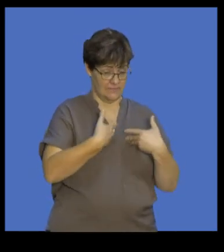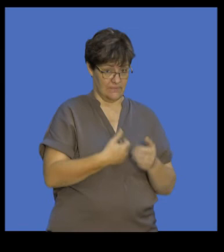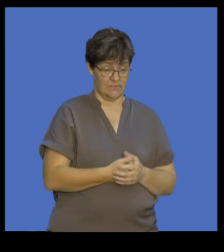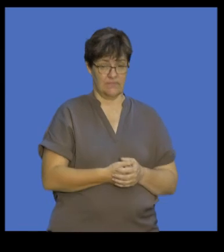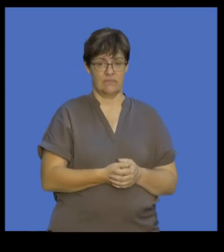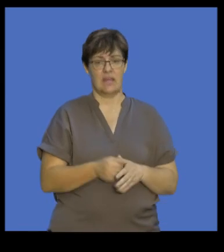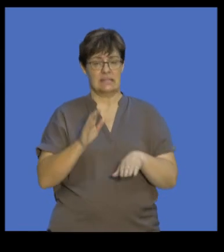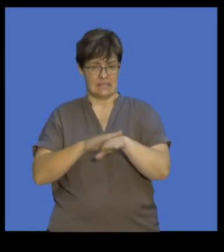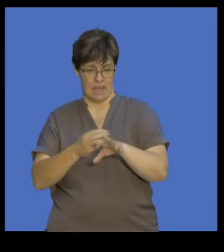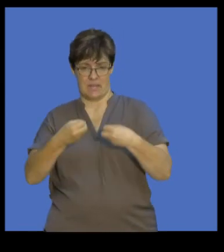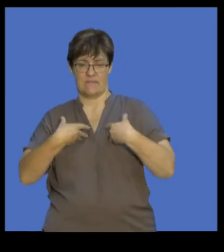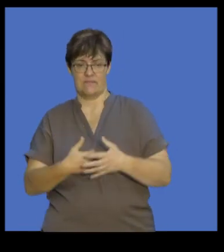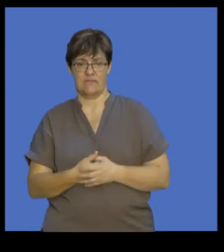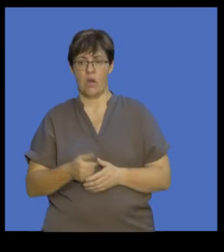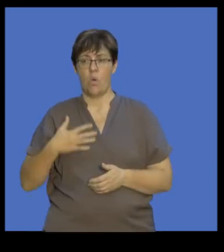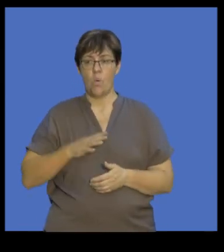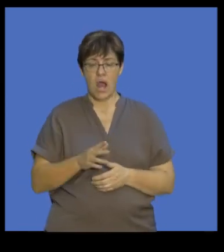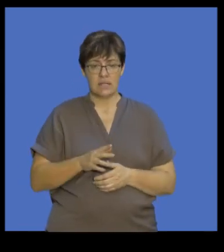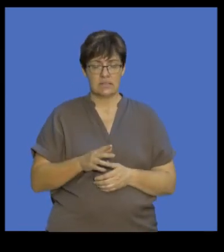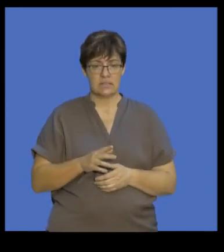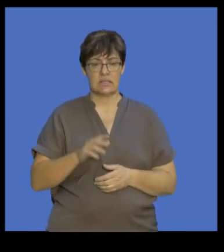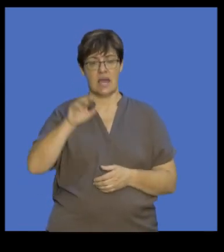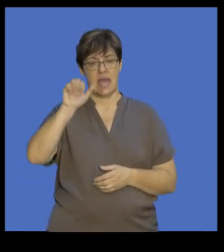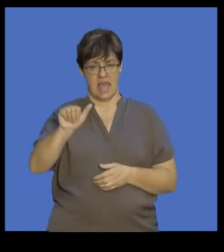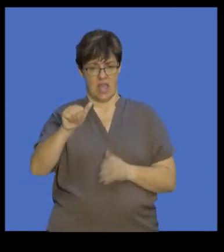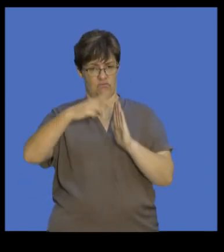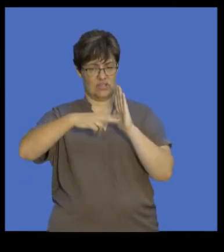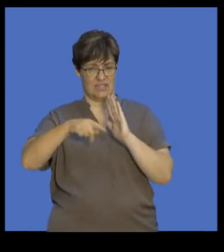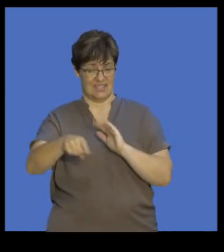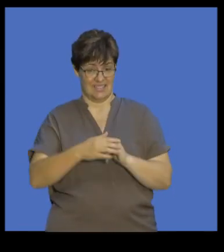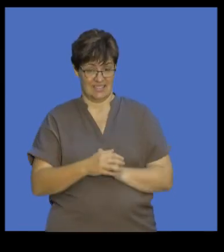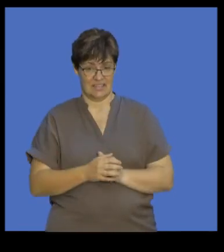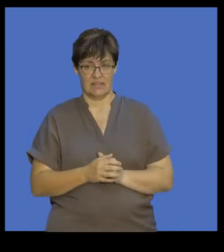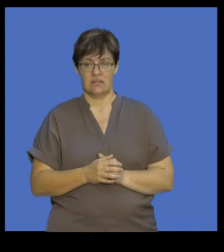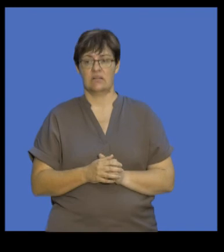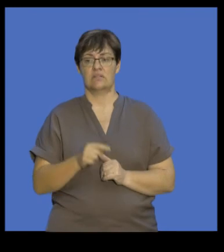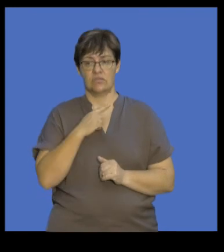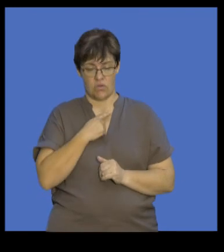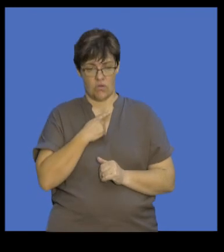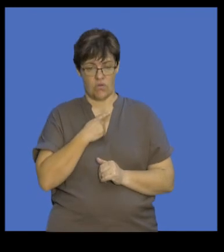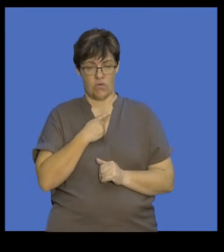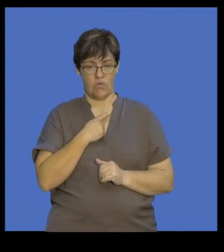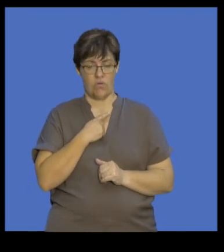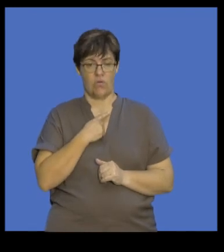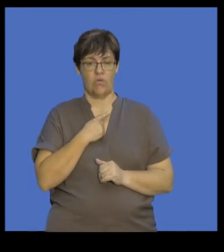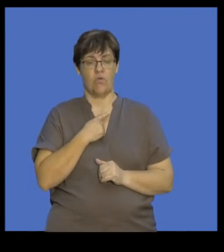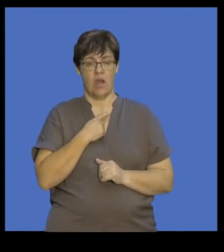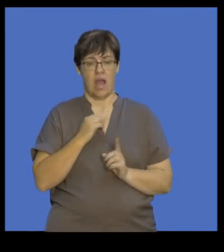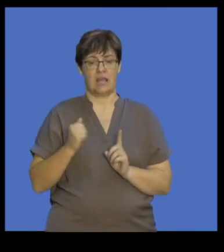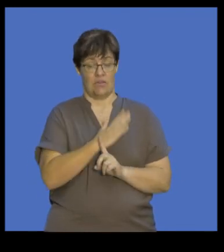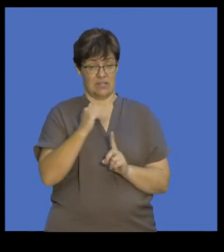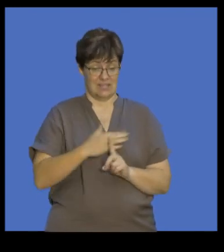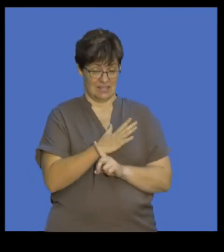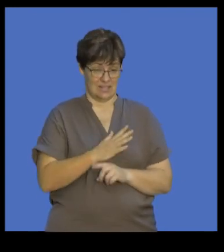the amount of charge, okay, and the time. Now we want to calculate the ammeter reading, right? So the ammeter reading is the